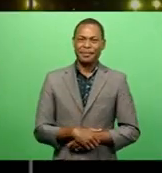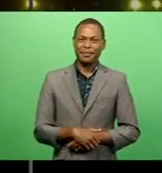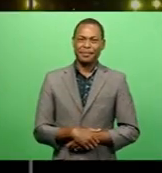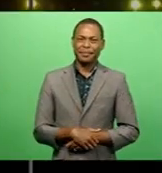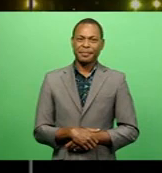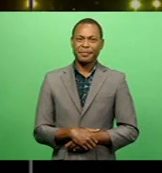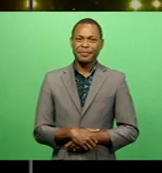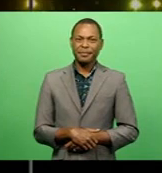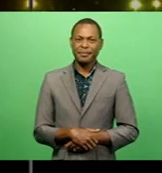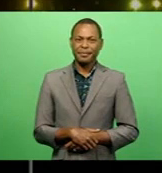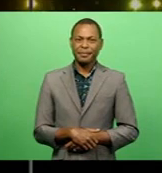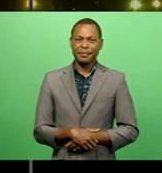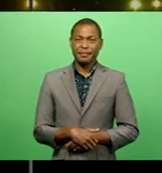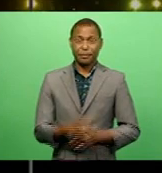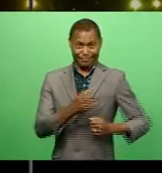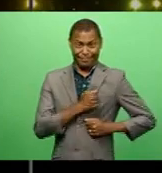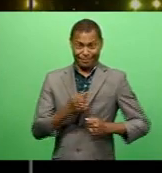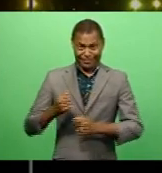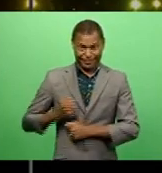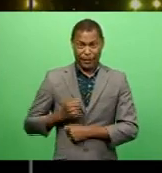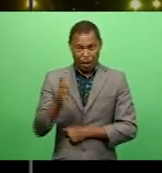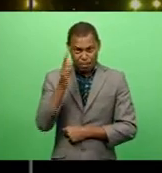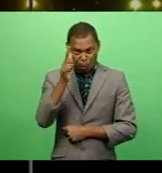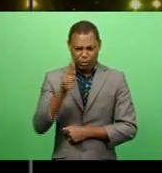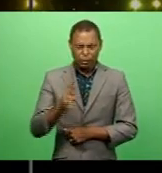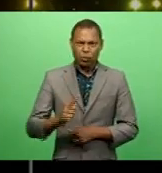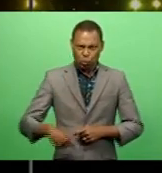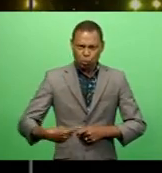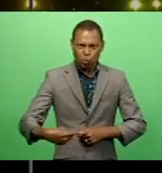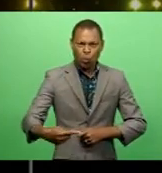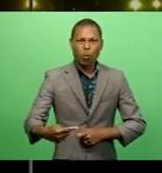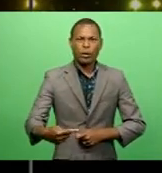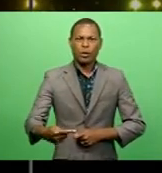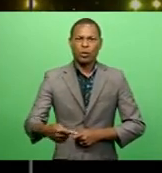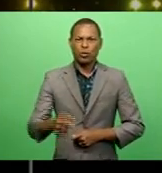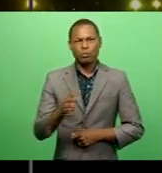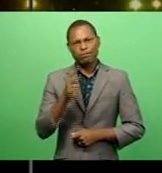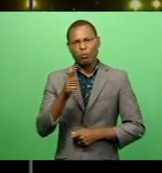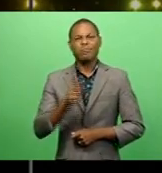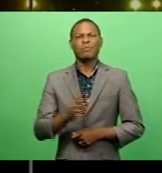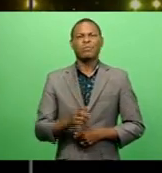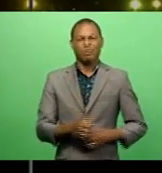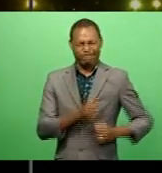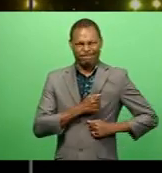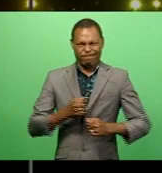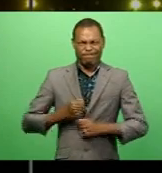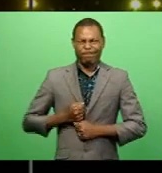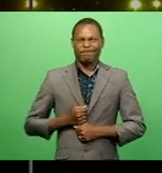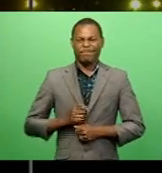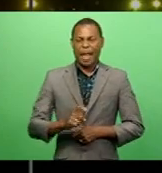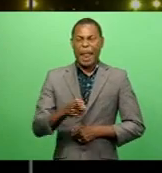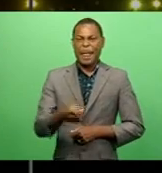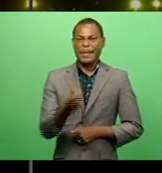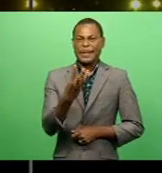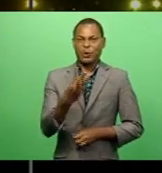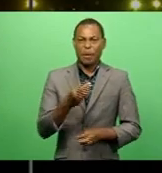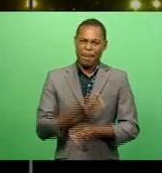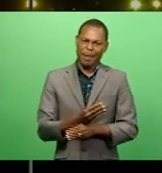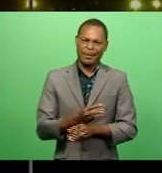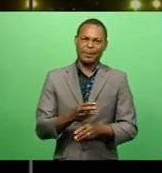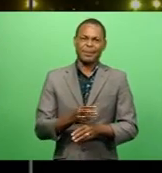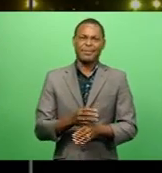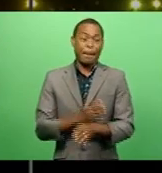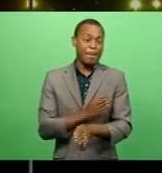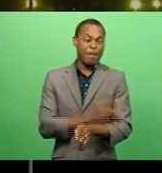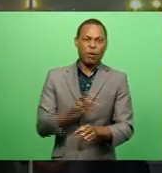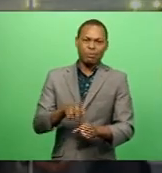Admiral Villamina Poto will continue as commander of the Republic of the Fiji military forces for the next 3 months before he retires from the